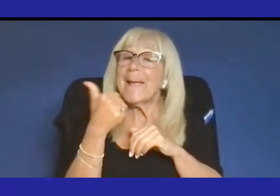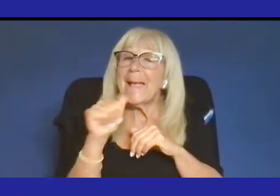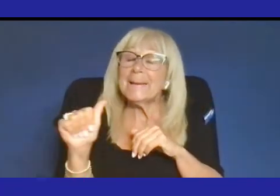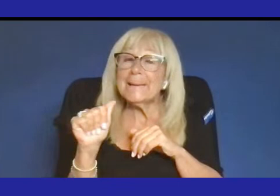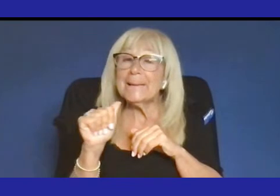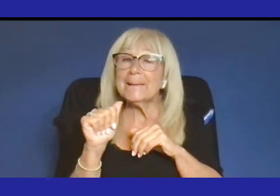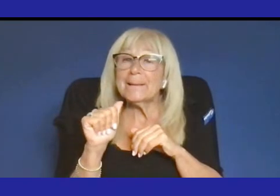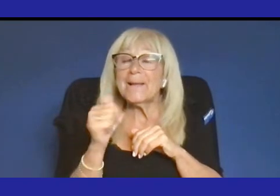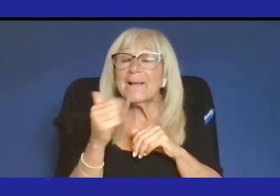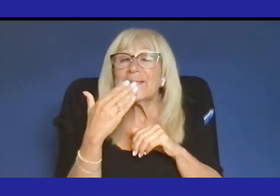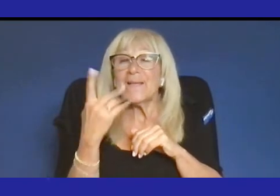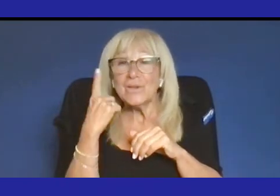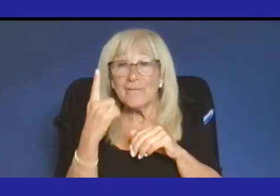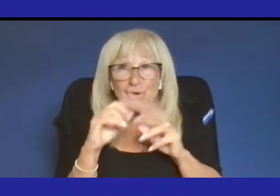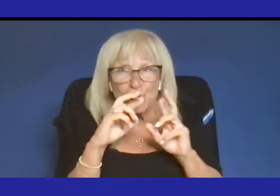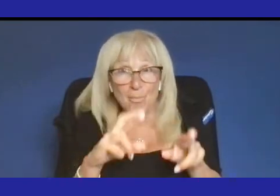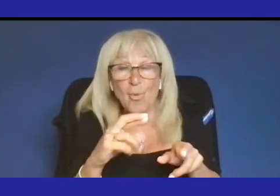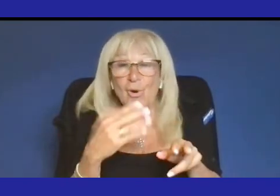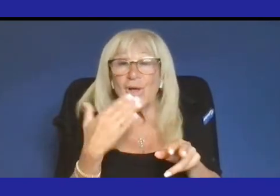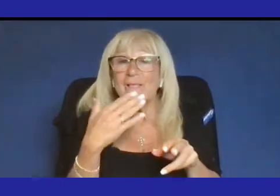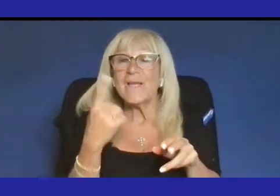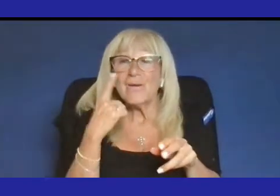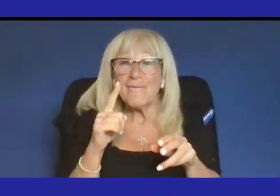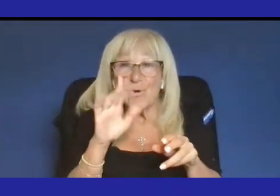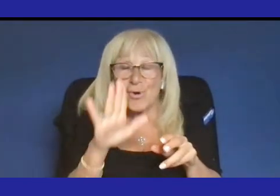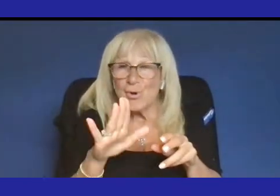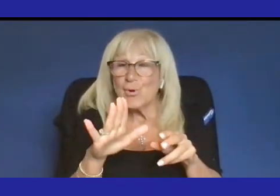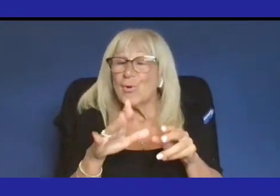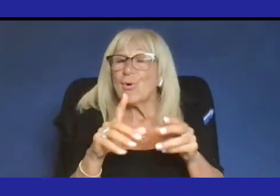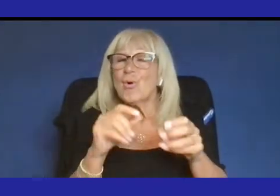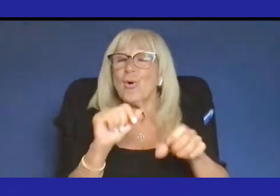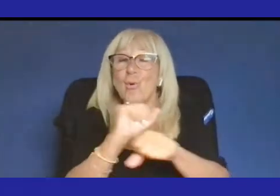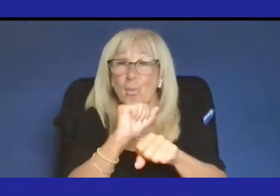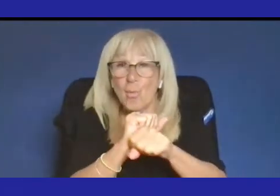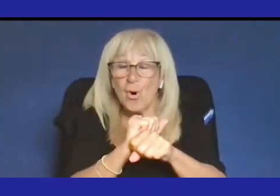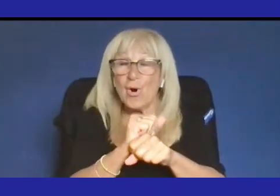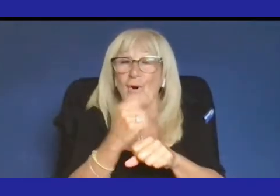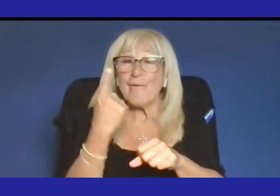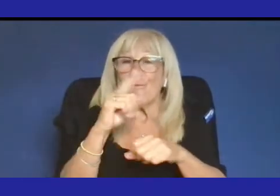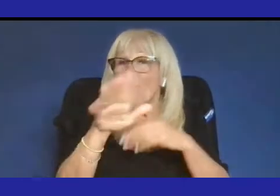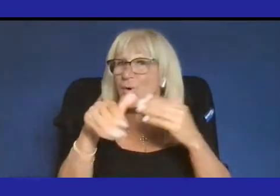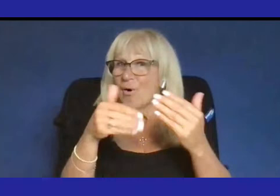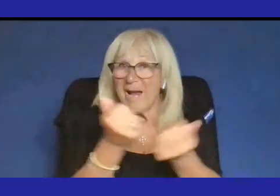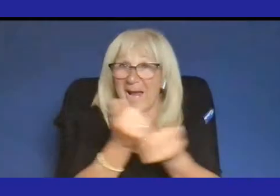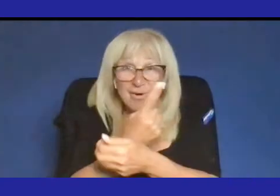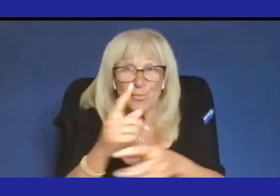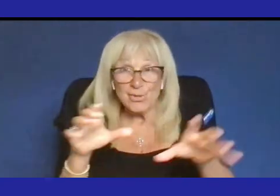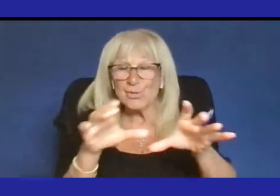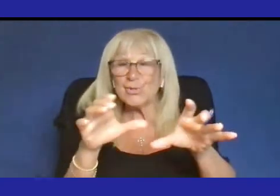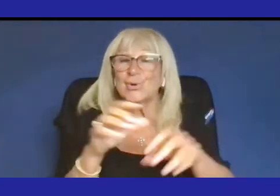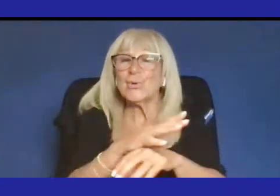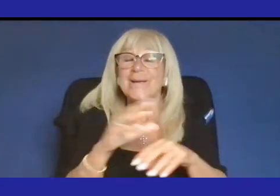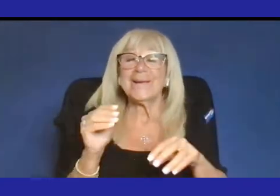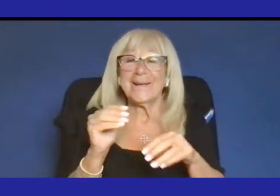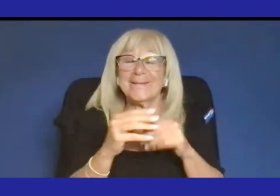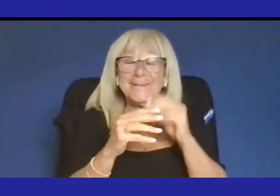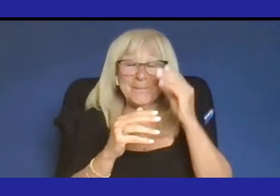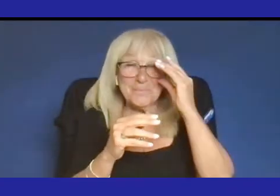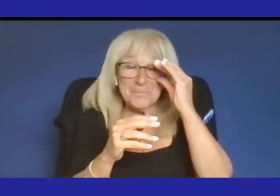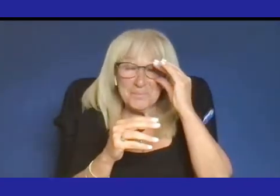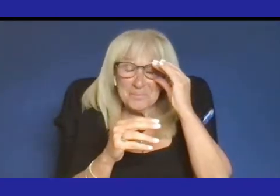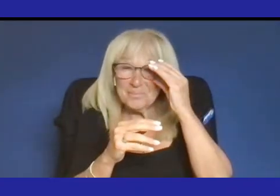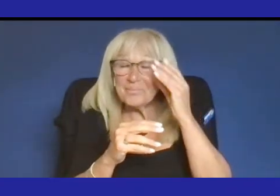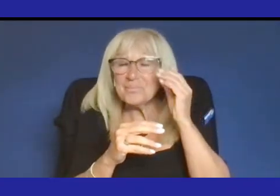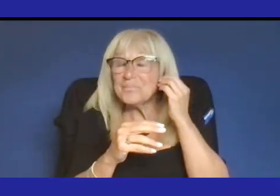thank you for your report. Thank you for the impressive work that the whole team is doing. And Thank you. And Thank this too, as well. it's just